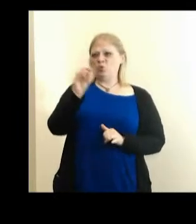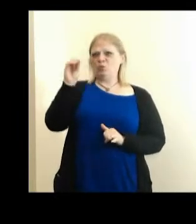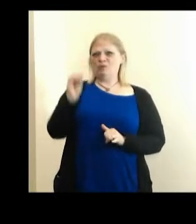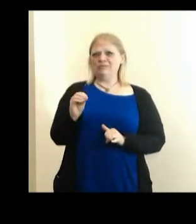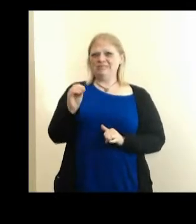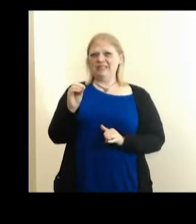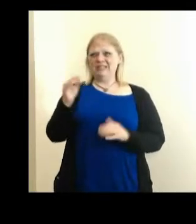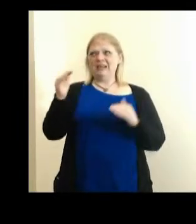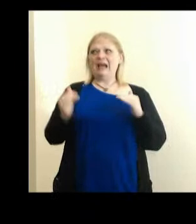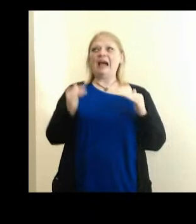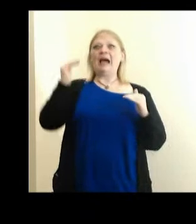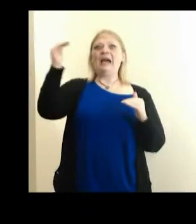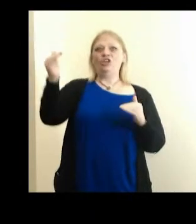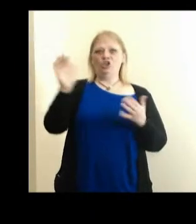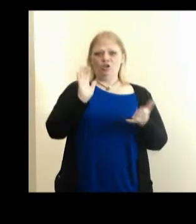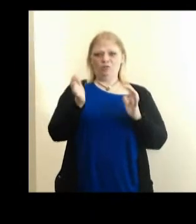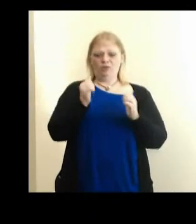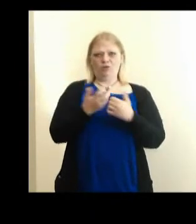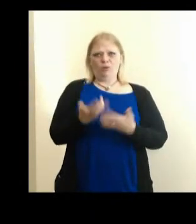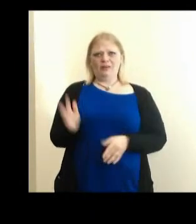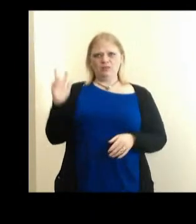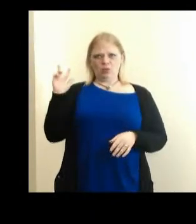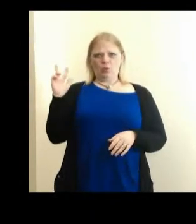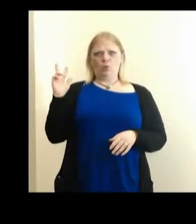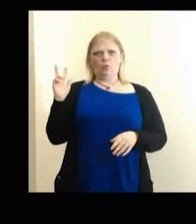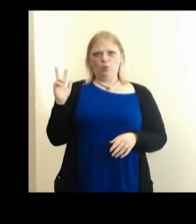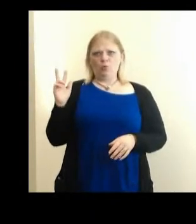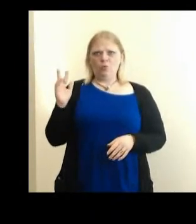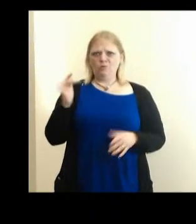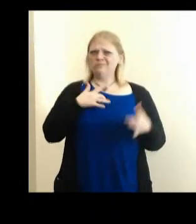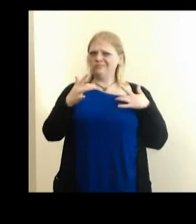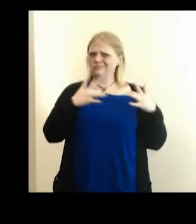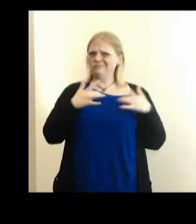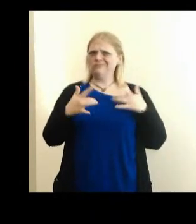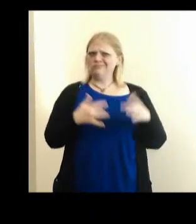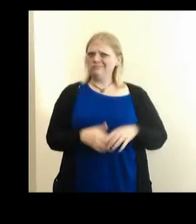higher than it was 3 weeks before, so that's a big concern.